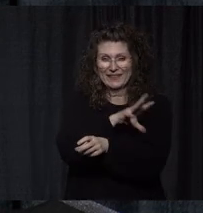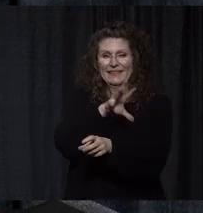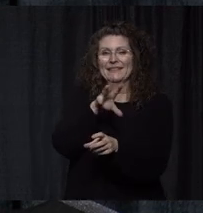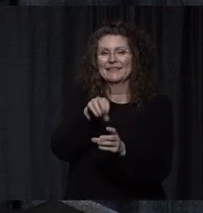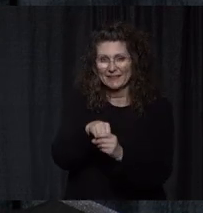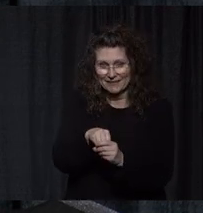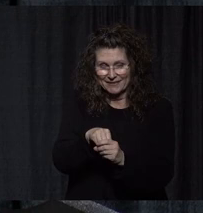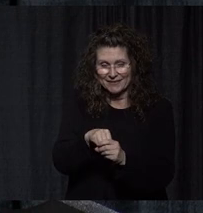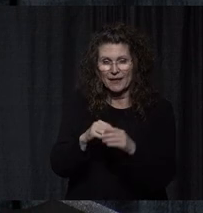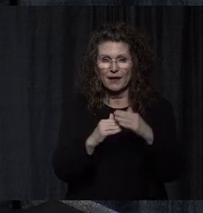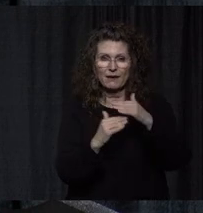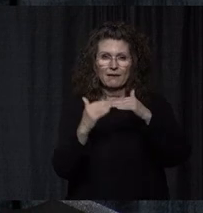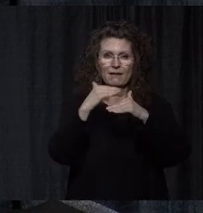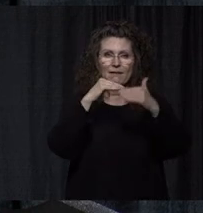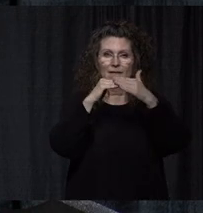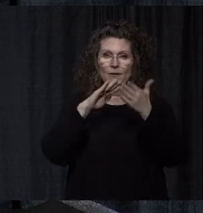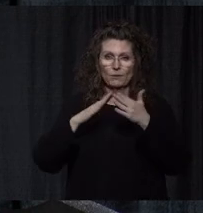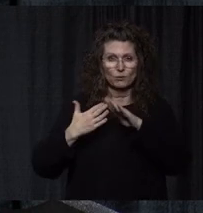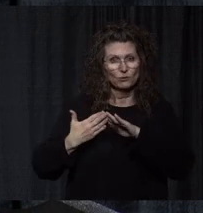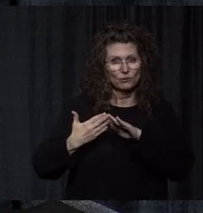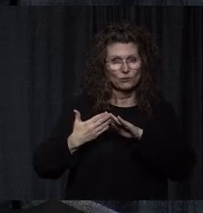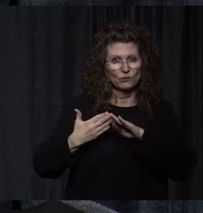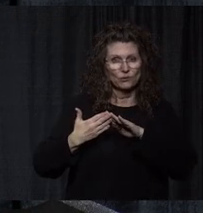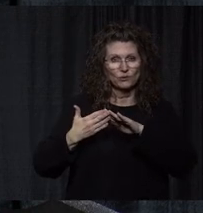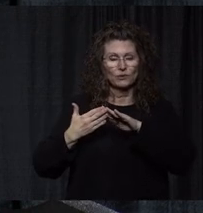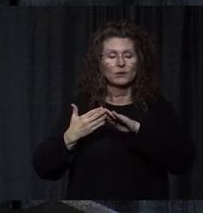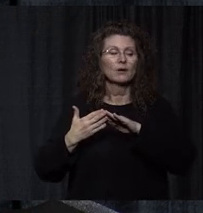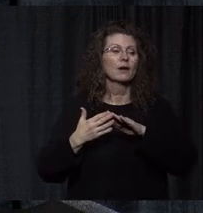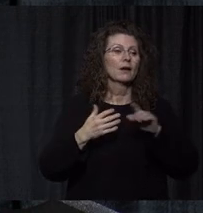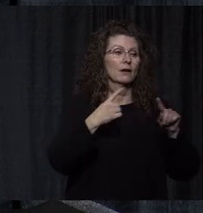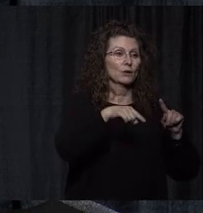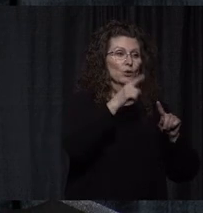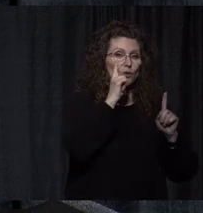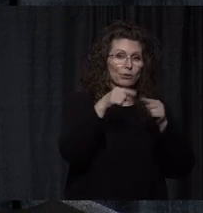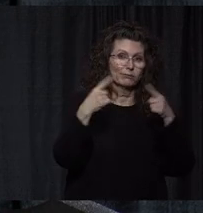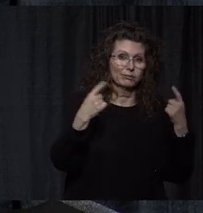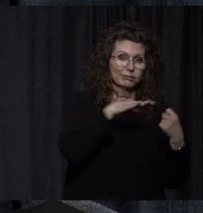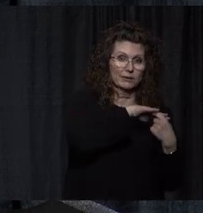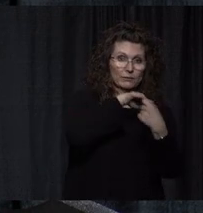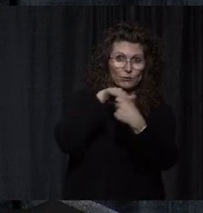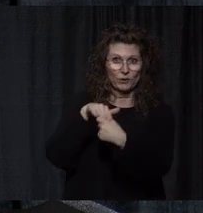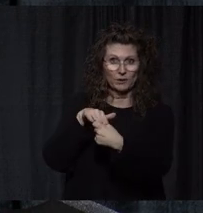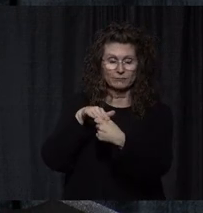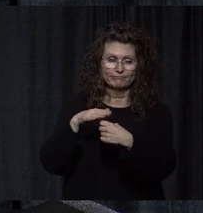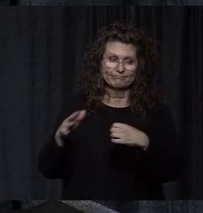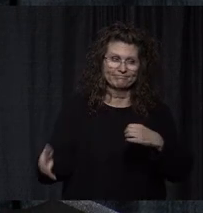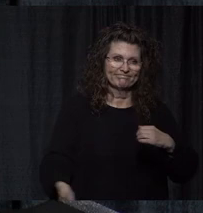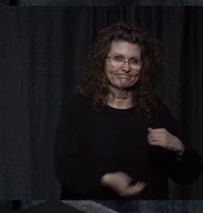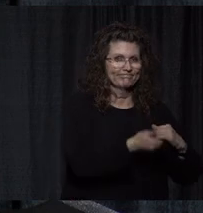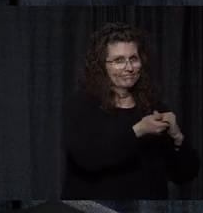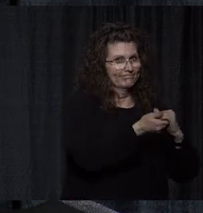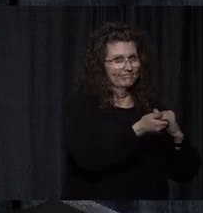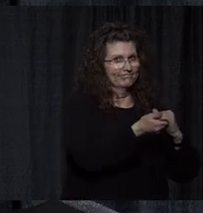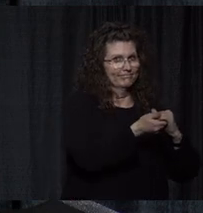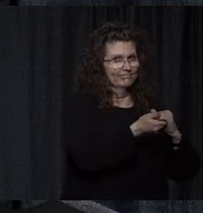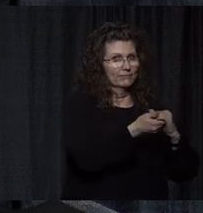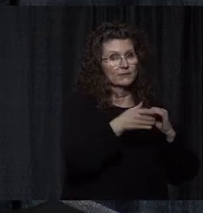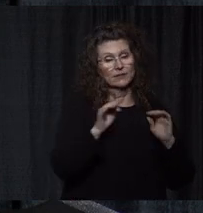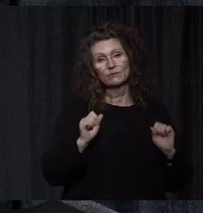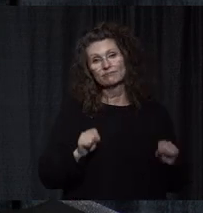communities, as well as building bridges with those who once opposed and oppressed us, if we